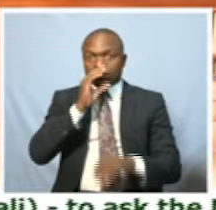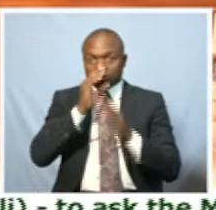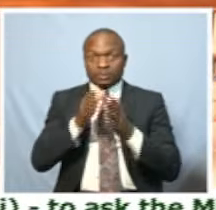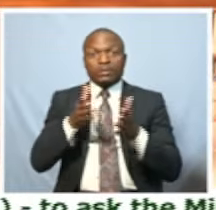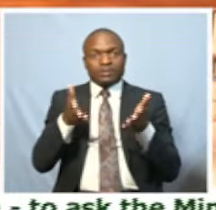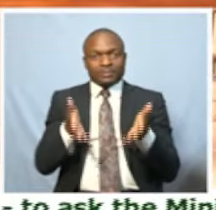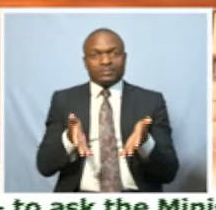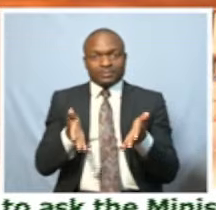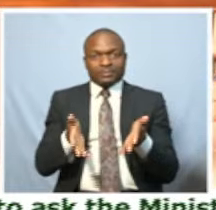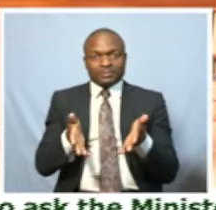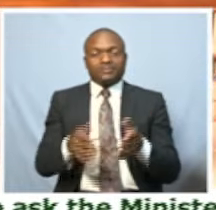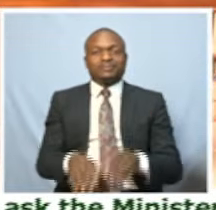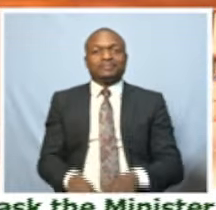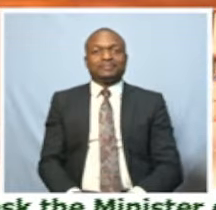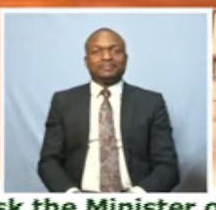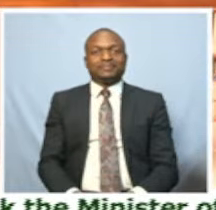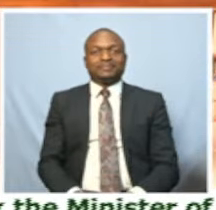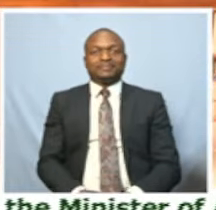here.